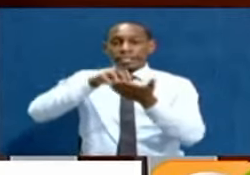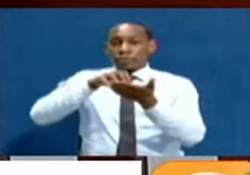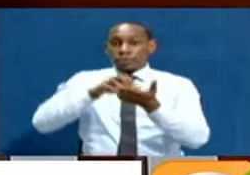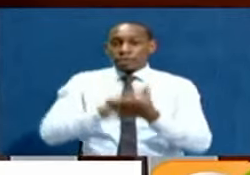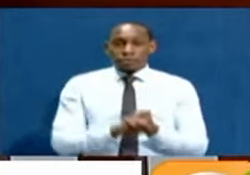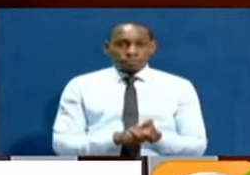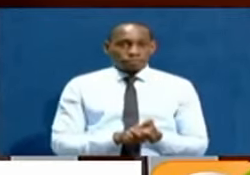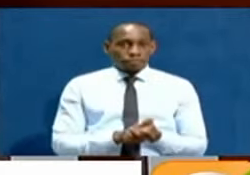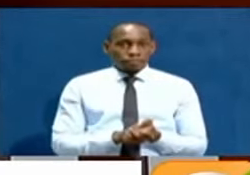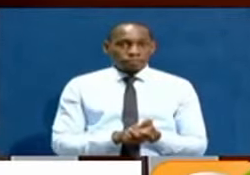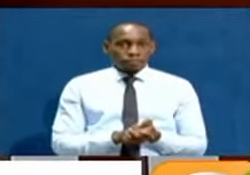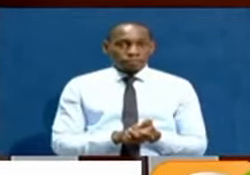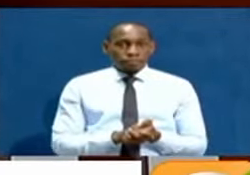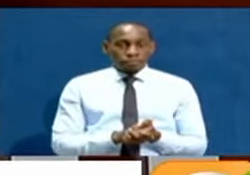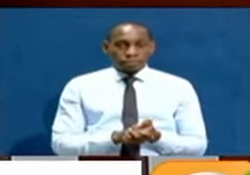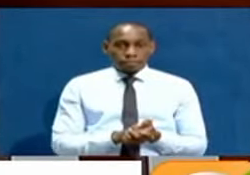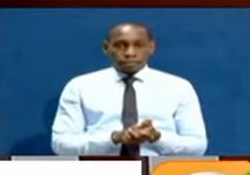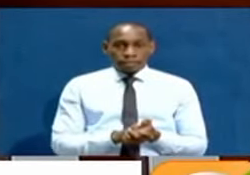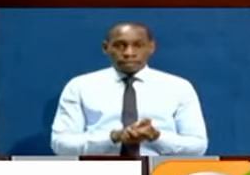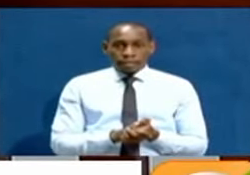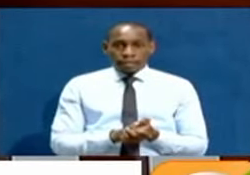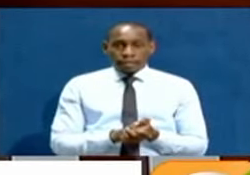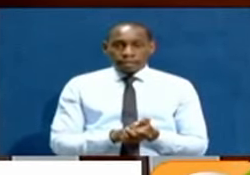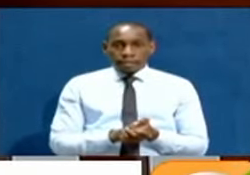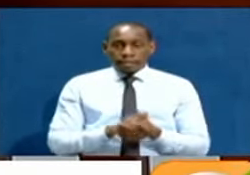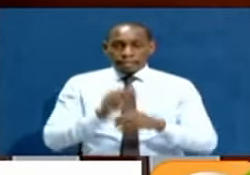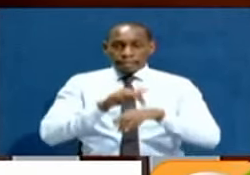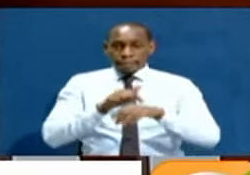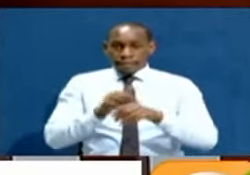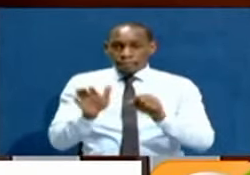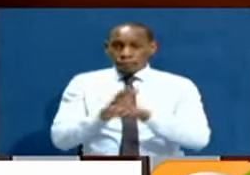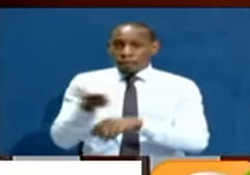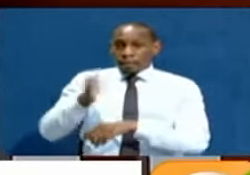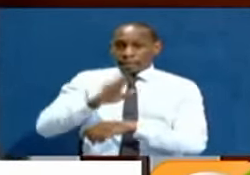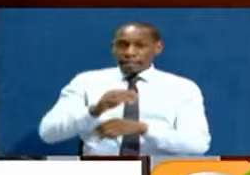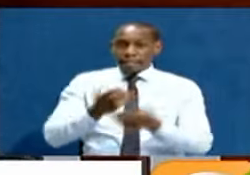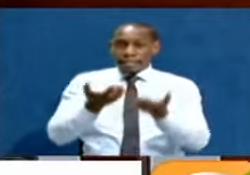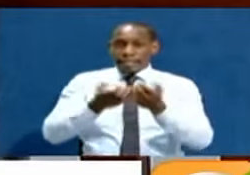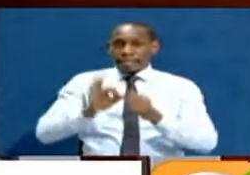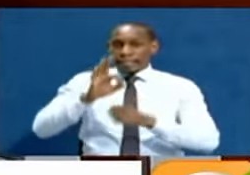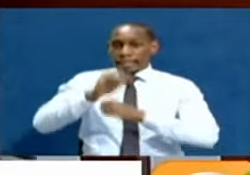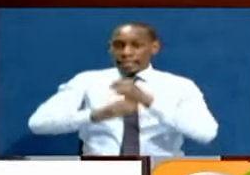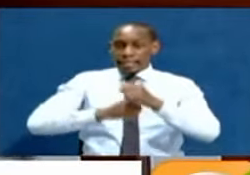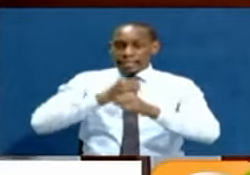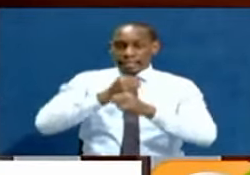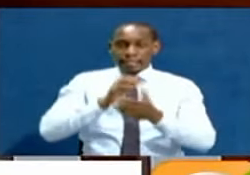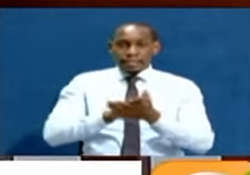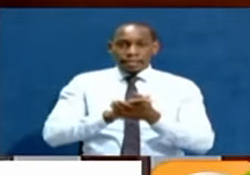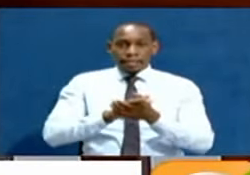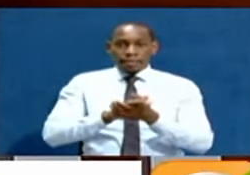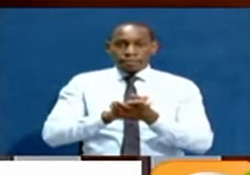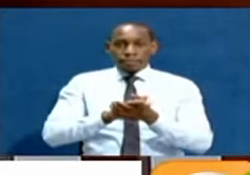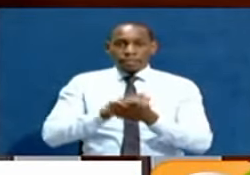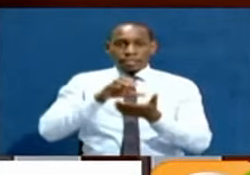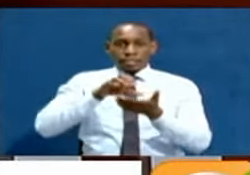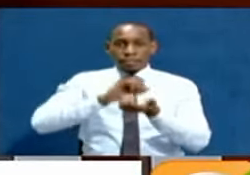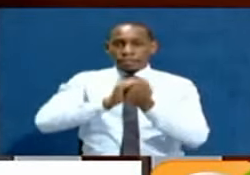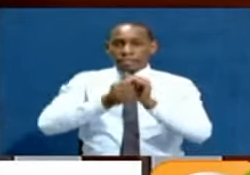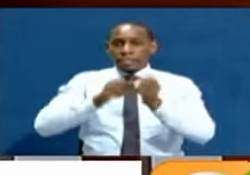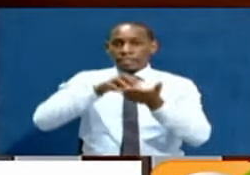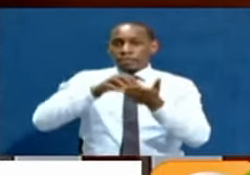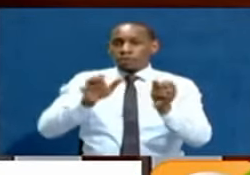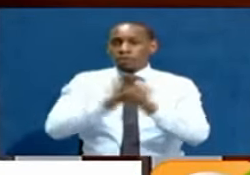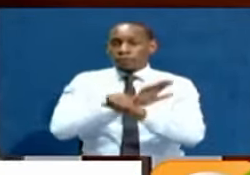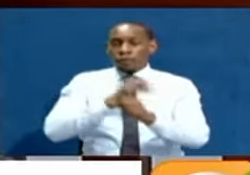As I said, you know, when we see we recover, it'll take us another 3 years before we recover. So the whole environment has changed completely. We need to do